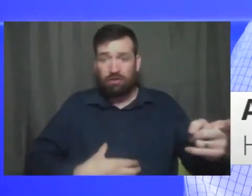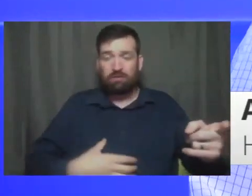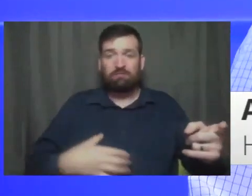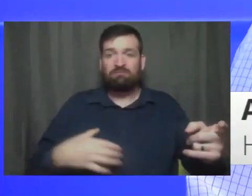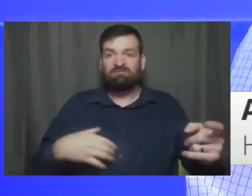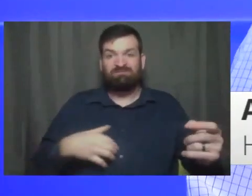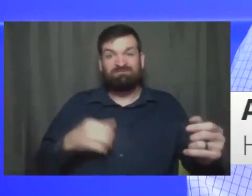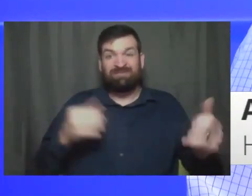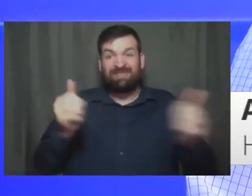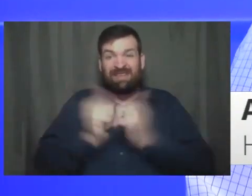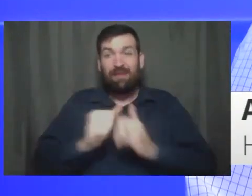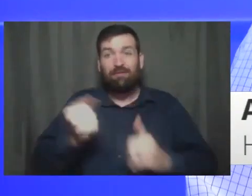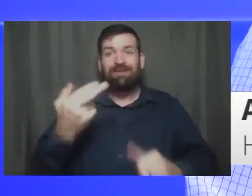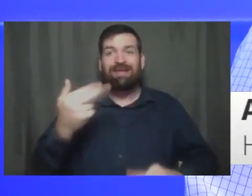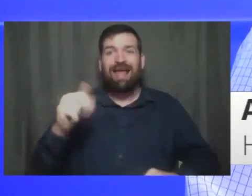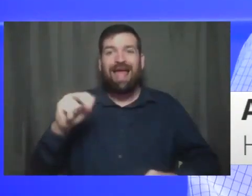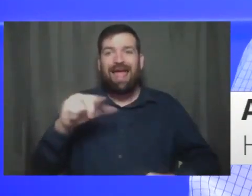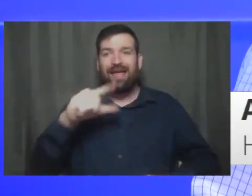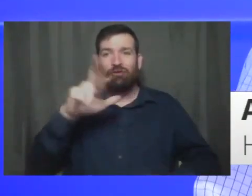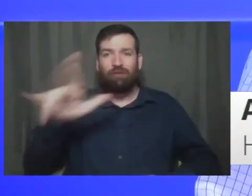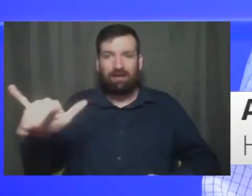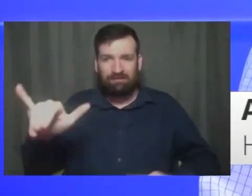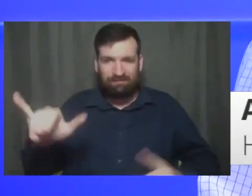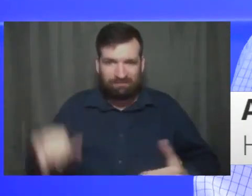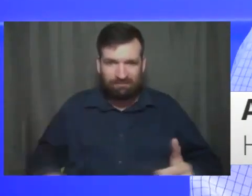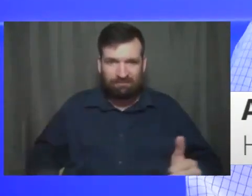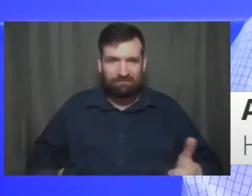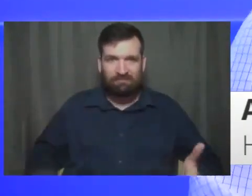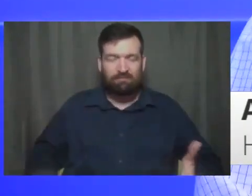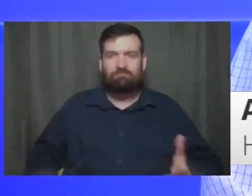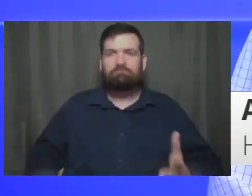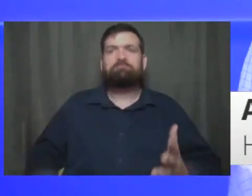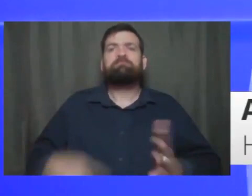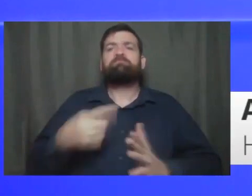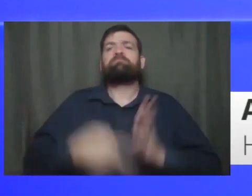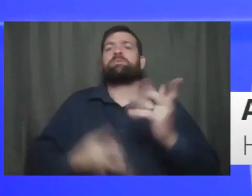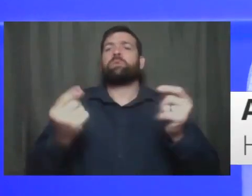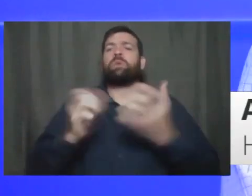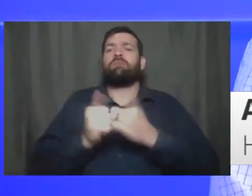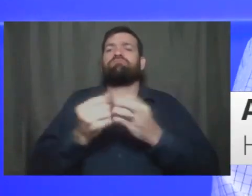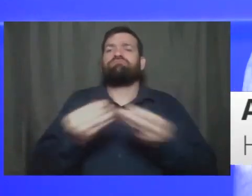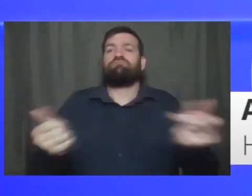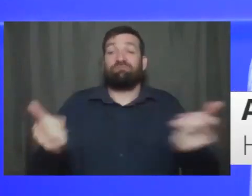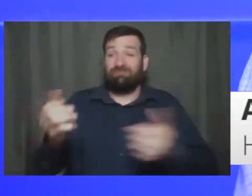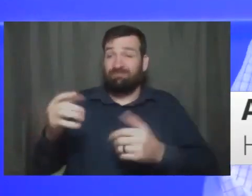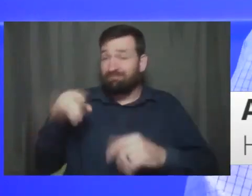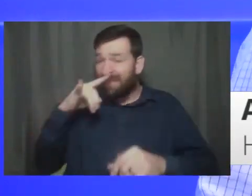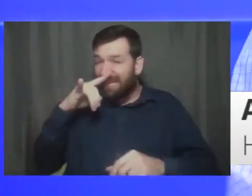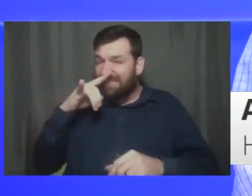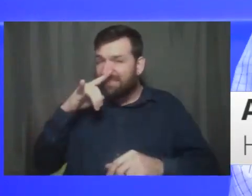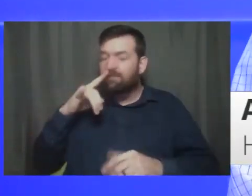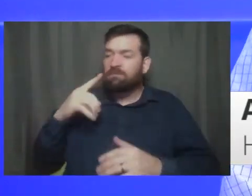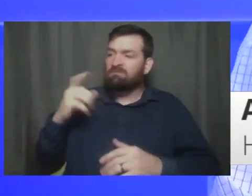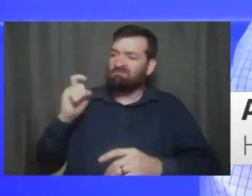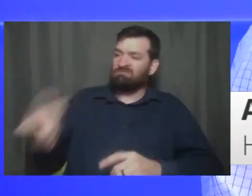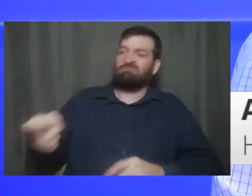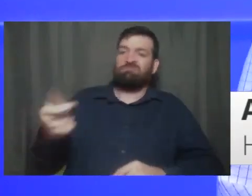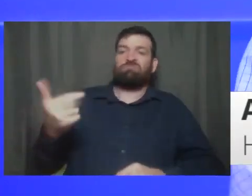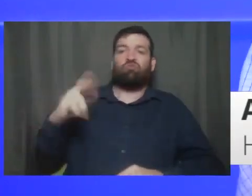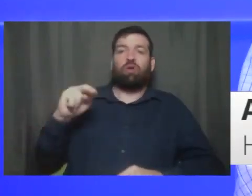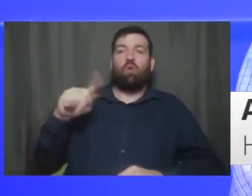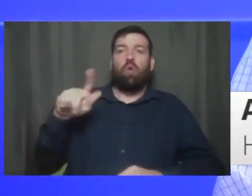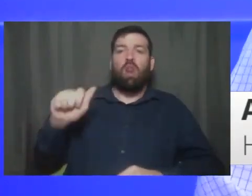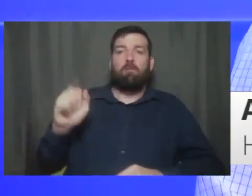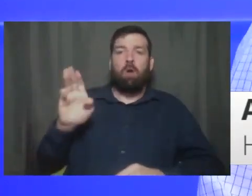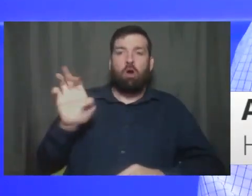right? And what are we going to do about this? With little kids, sometimes it's easier, right? You hand them a granola bar, you hand them something to be like, okay,